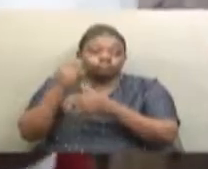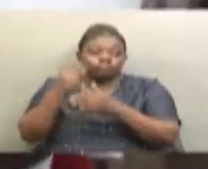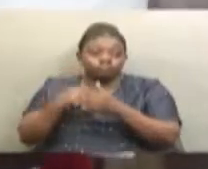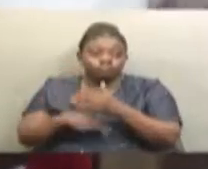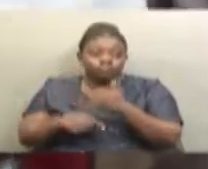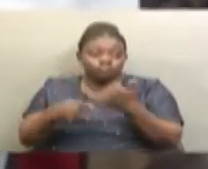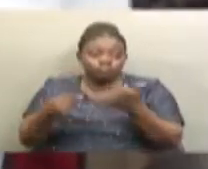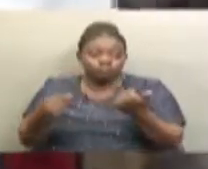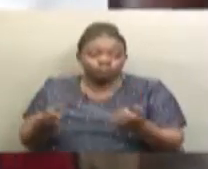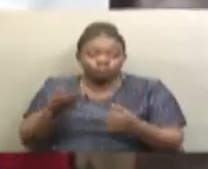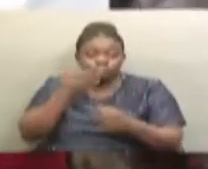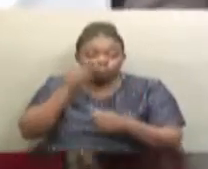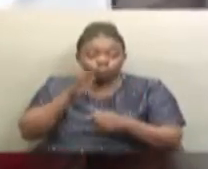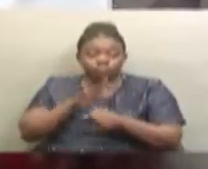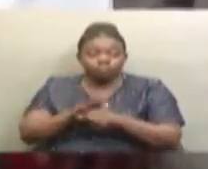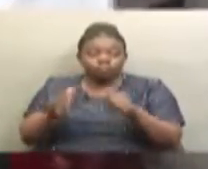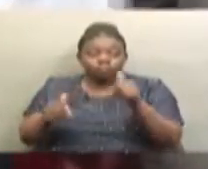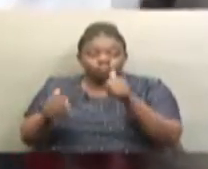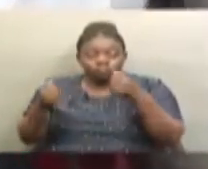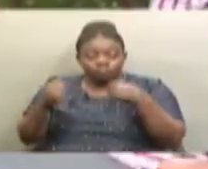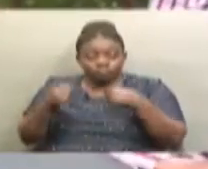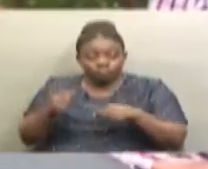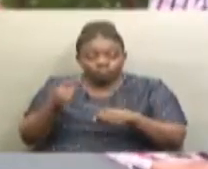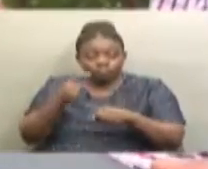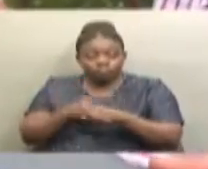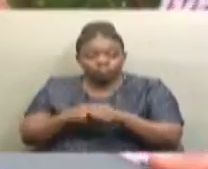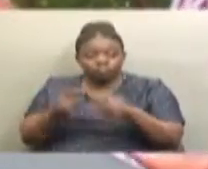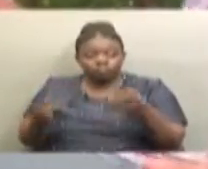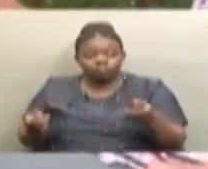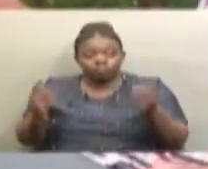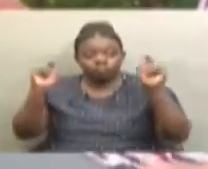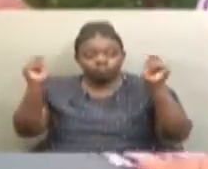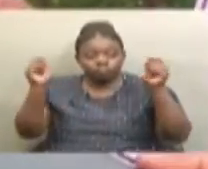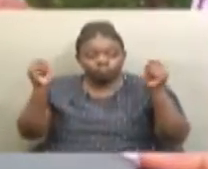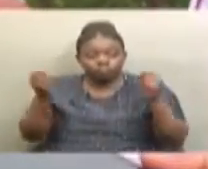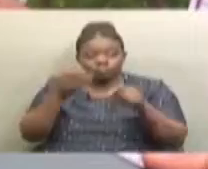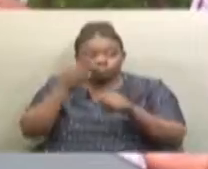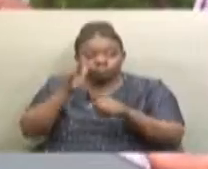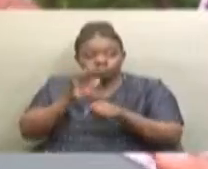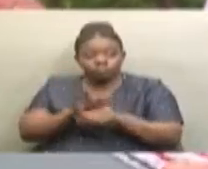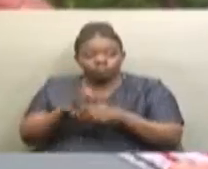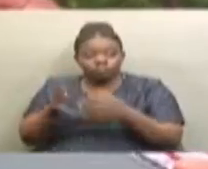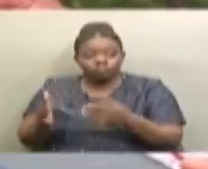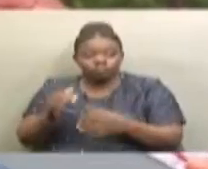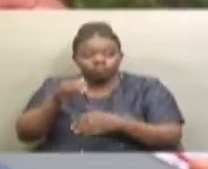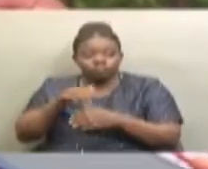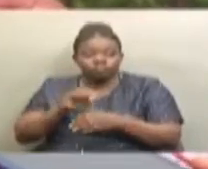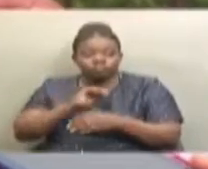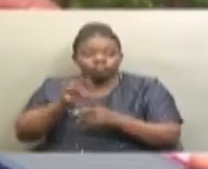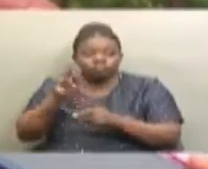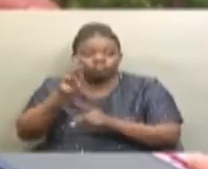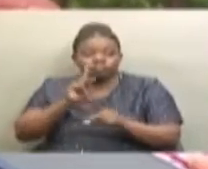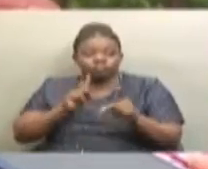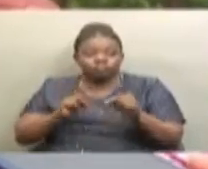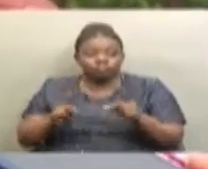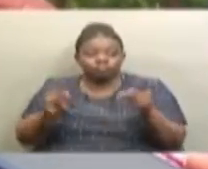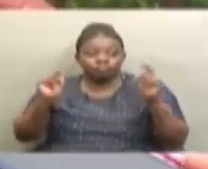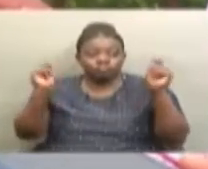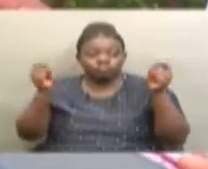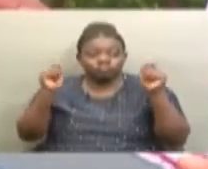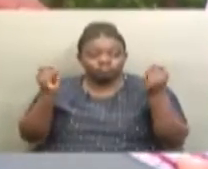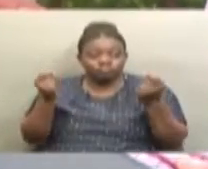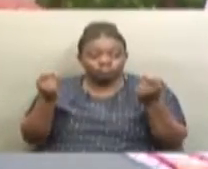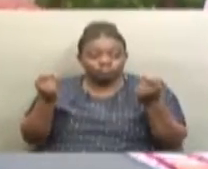kye kimu ku bisuubizo bye yakola ng'anoonya akalulu. Kyali kisuubizo nga tutambula mu bantu baffe mu kalulu